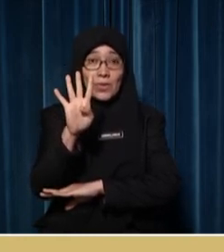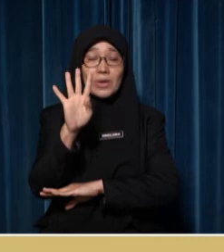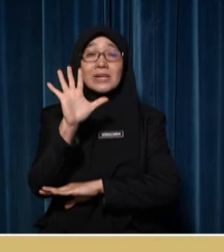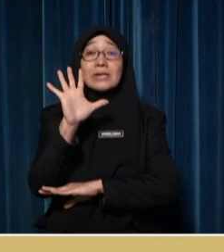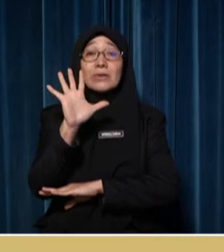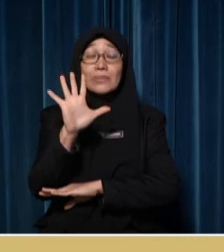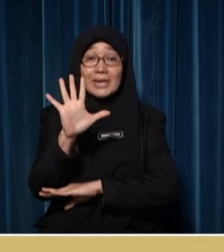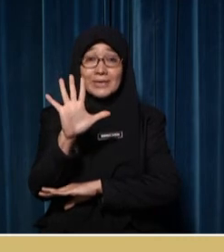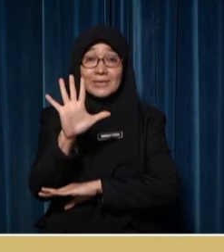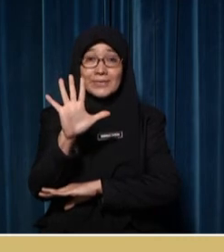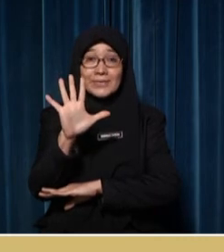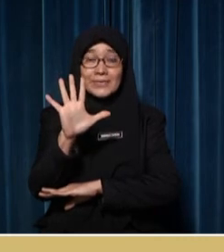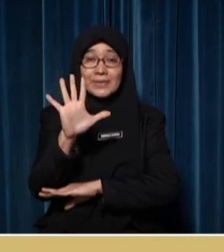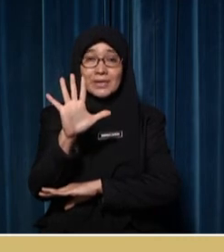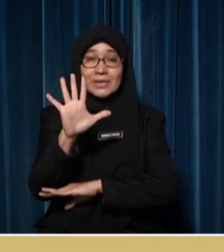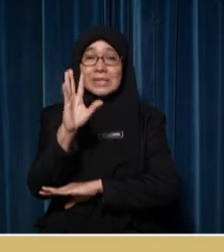5,